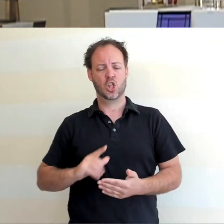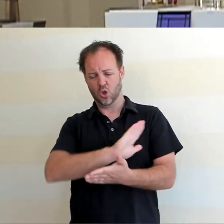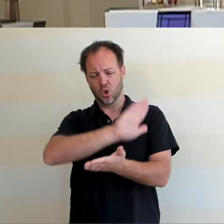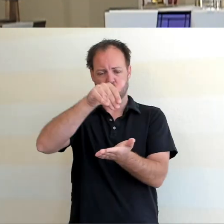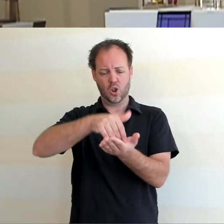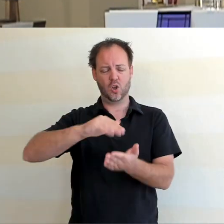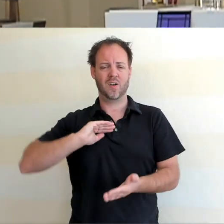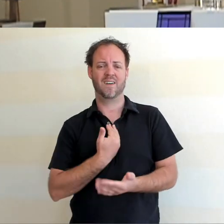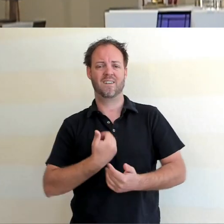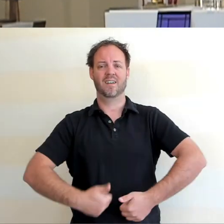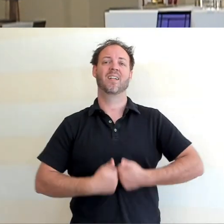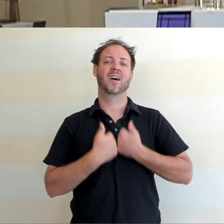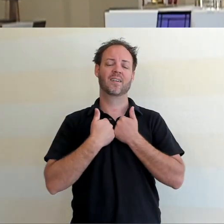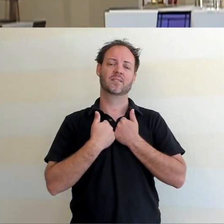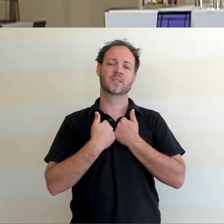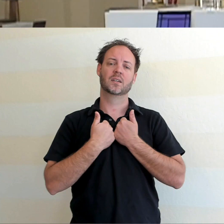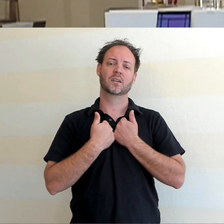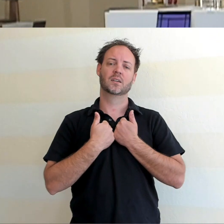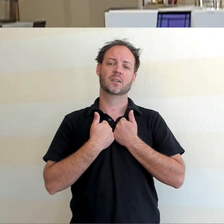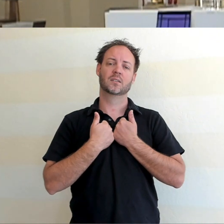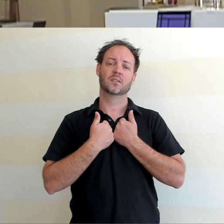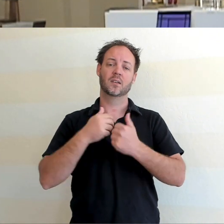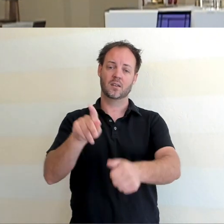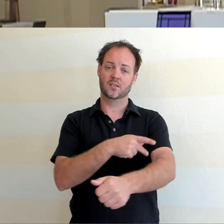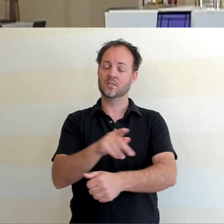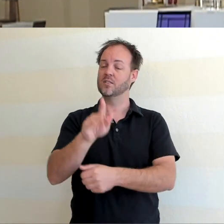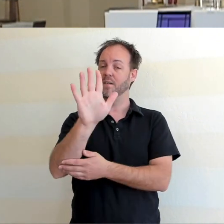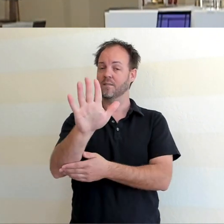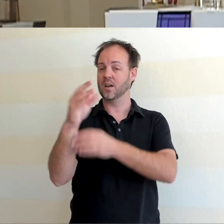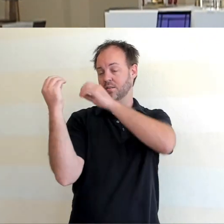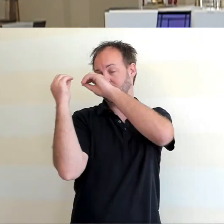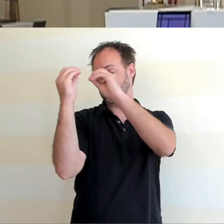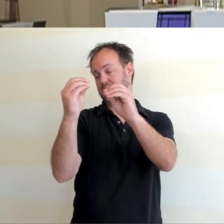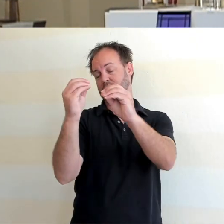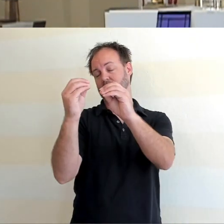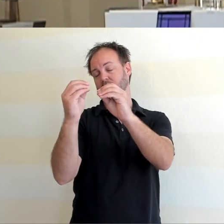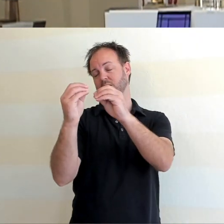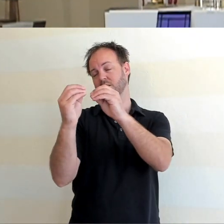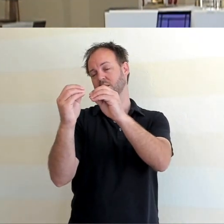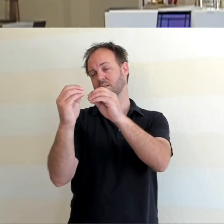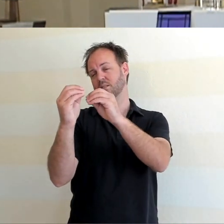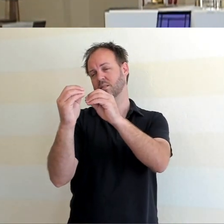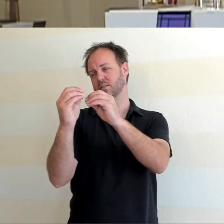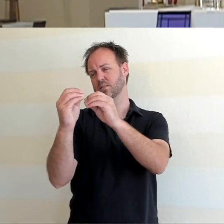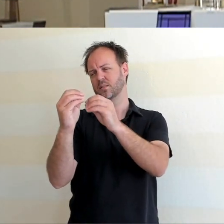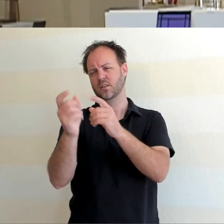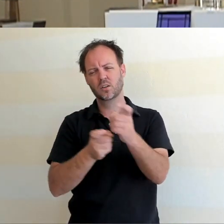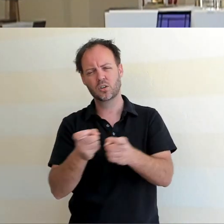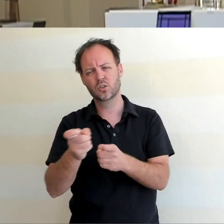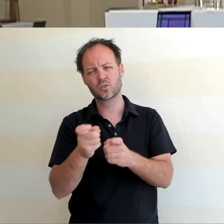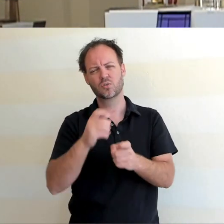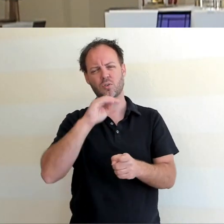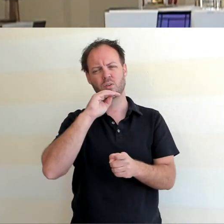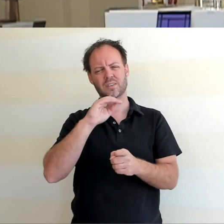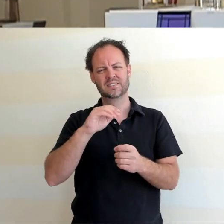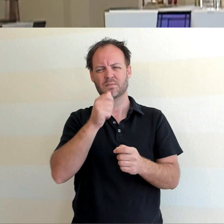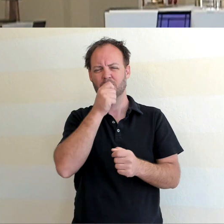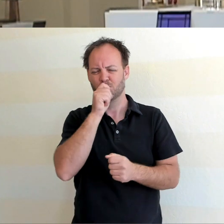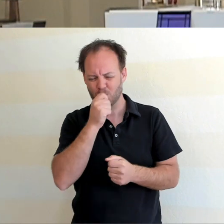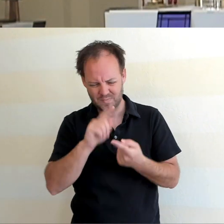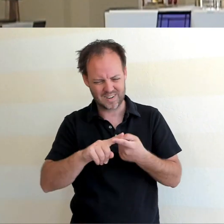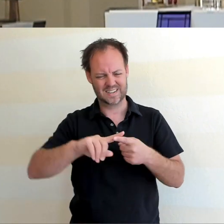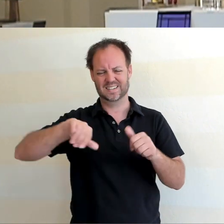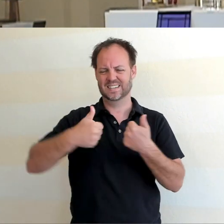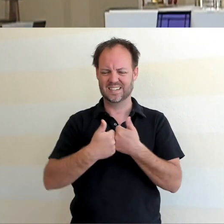the center of our lives. Psalm 5 teaches us to handle discouragement and problems